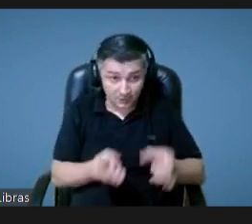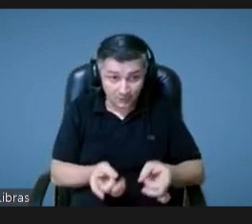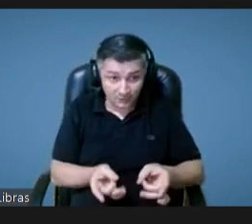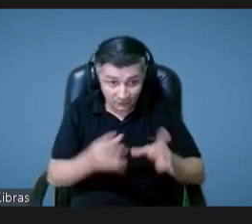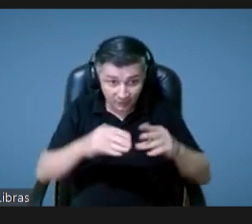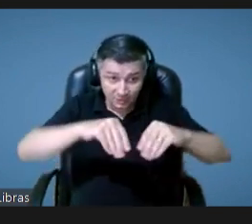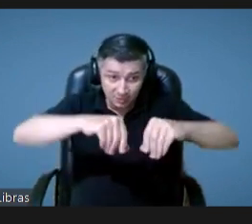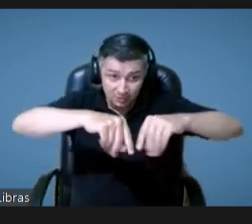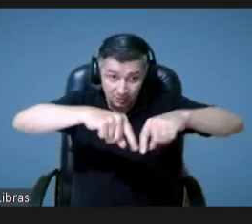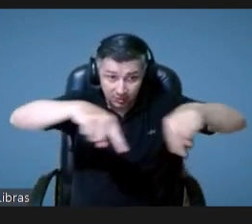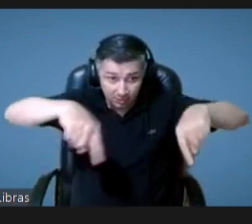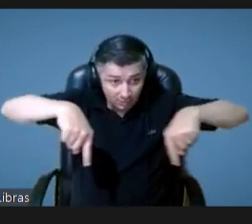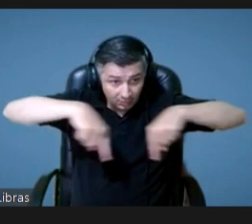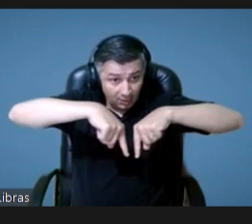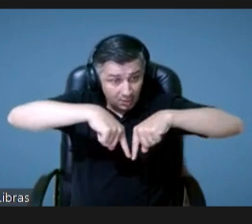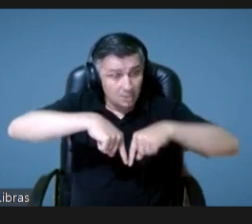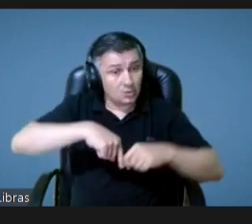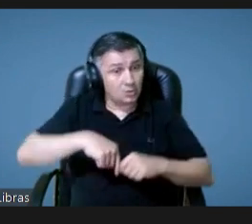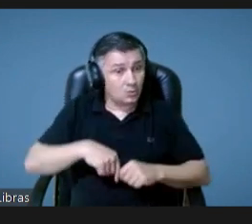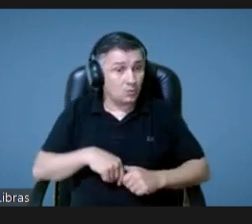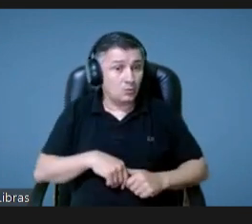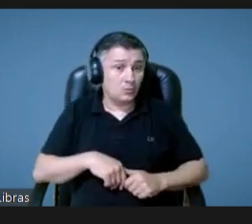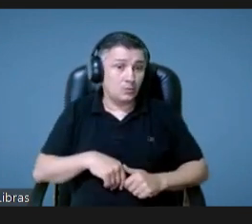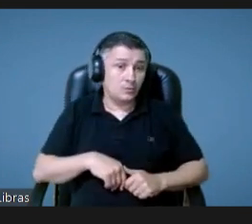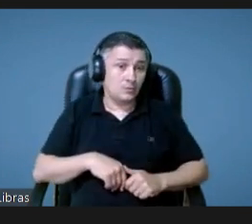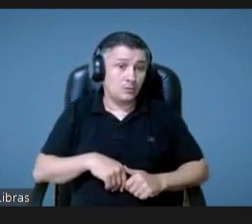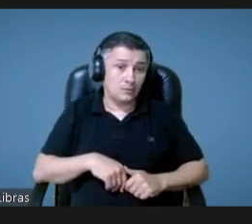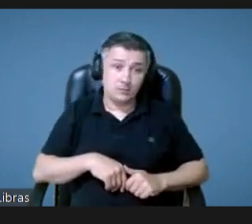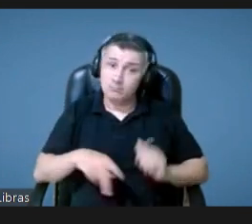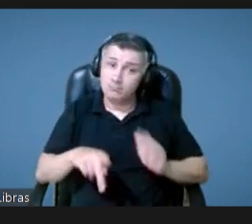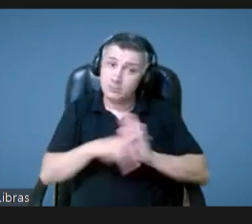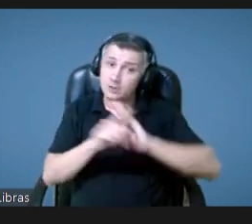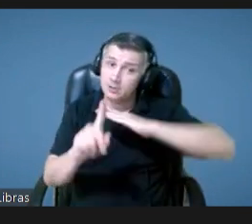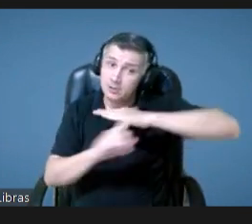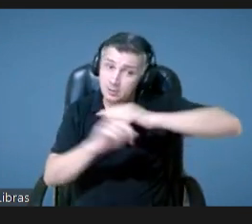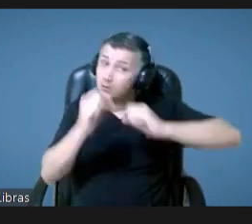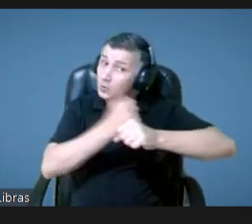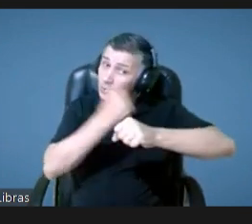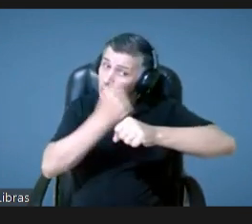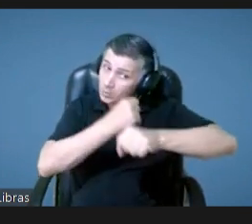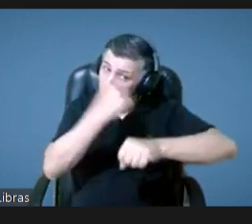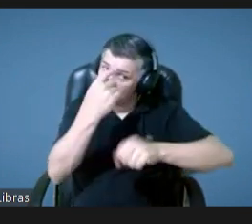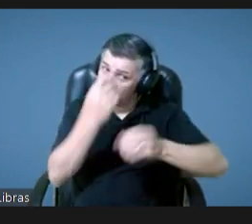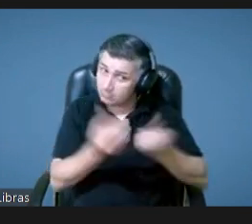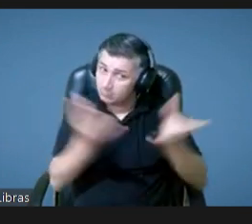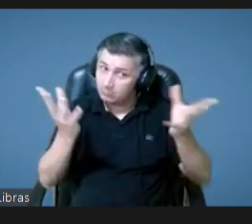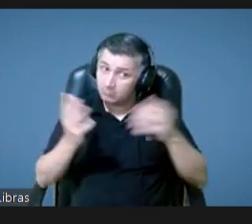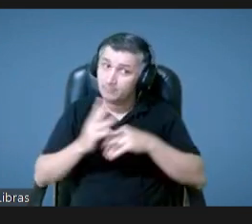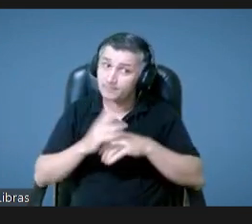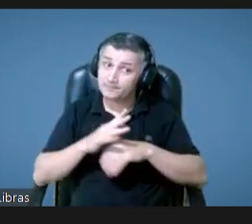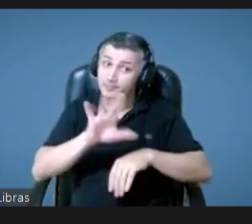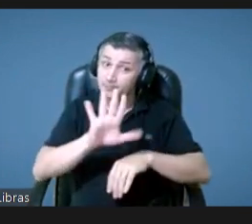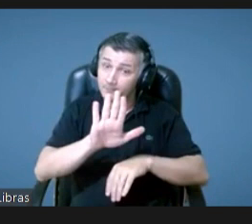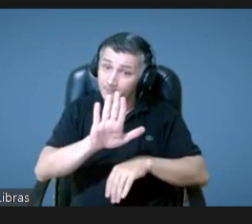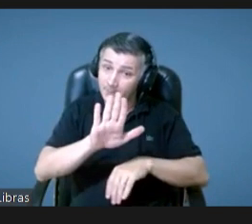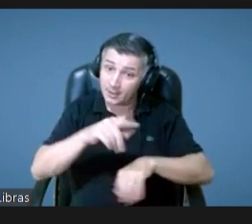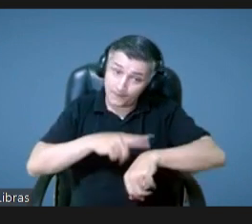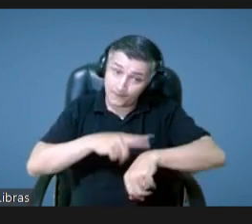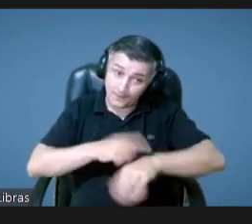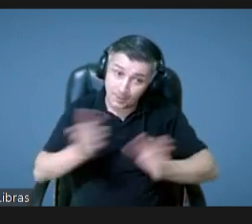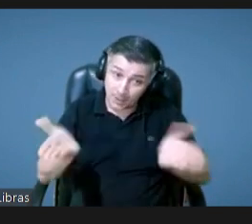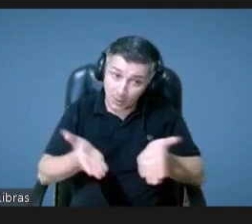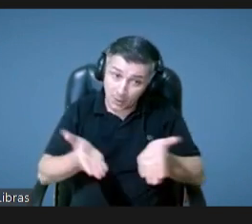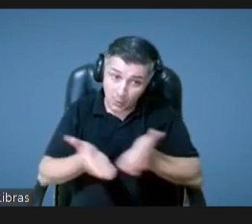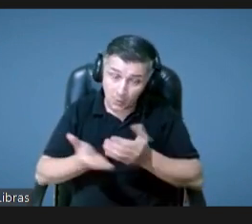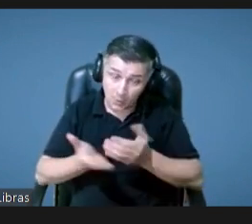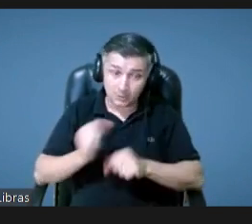ago we designed this project to sell